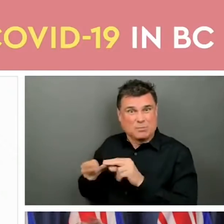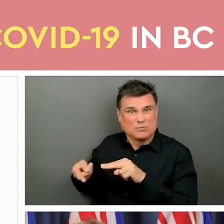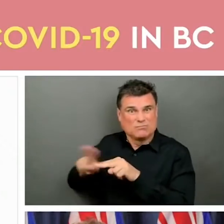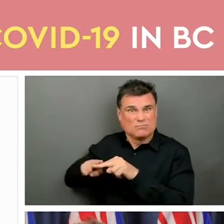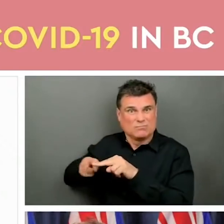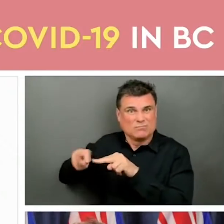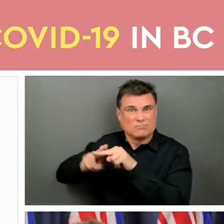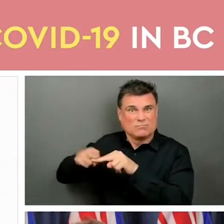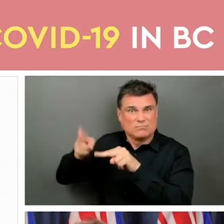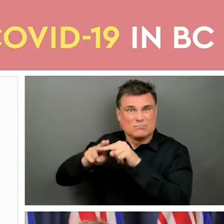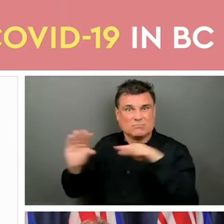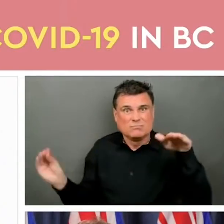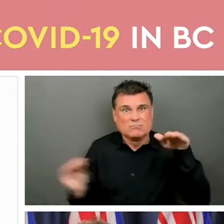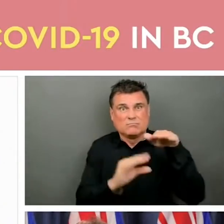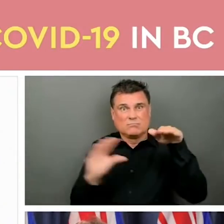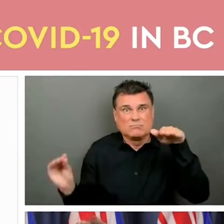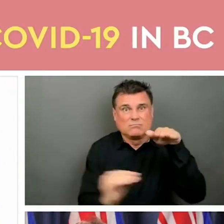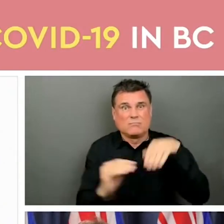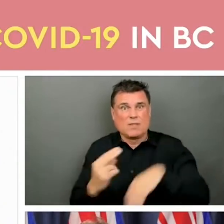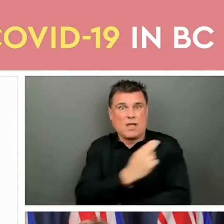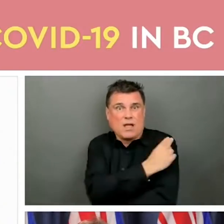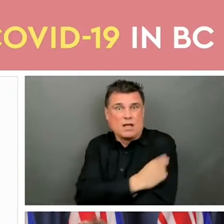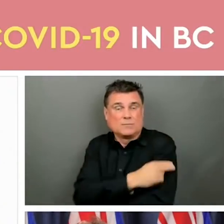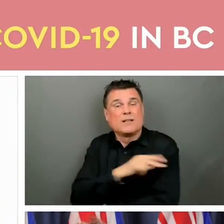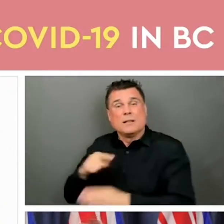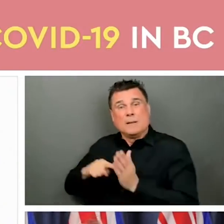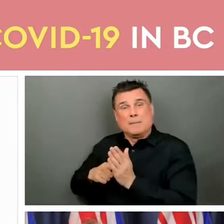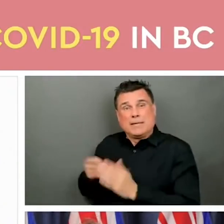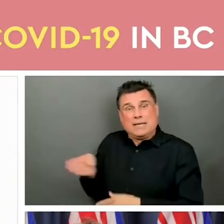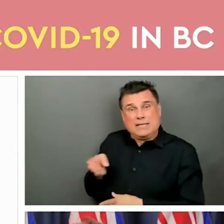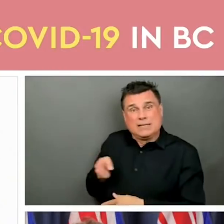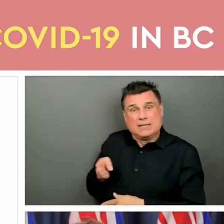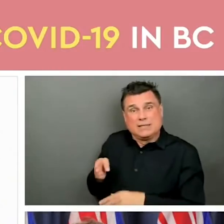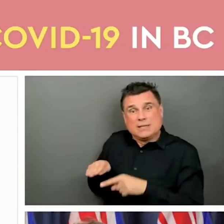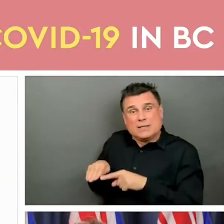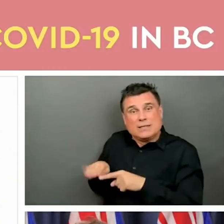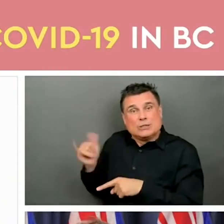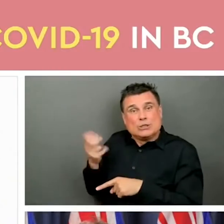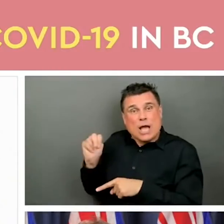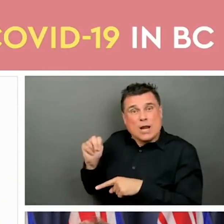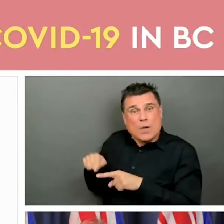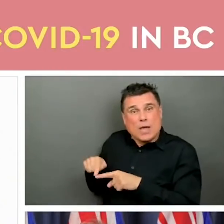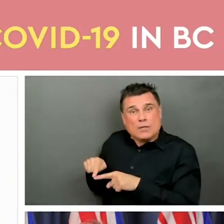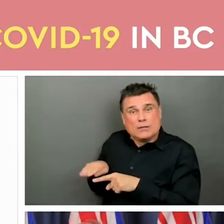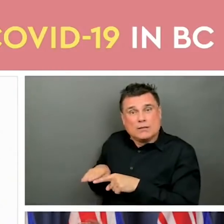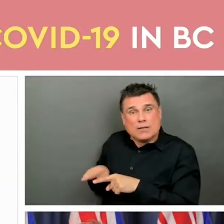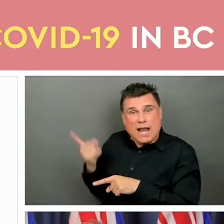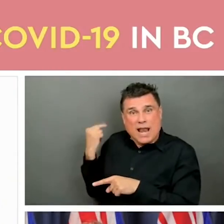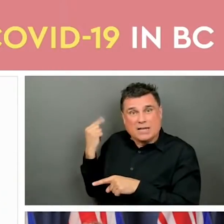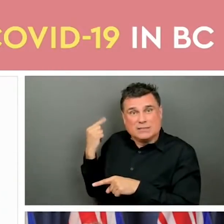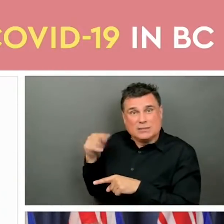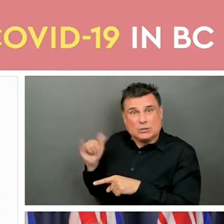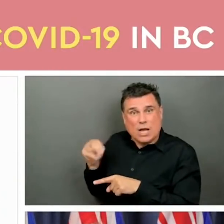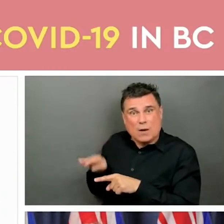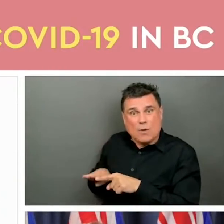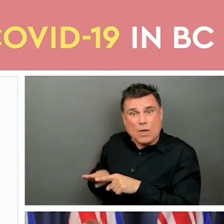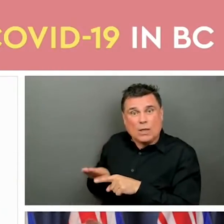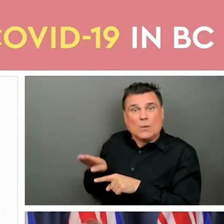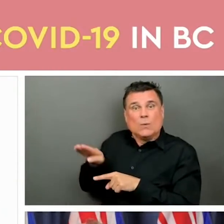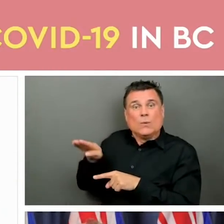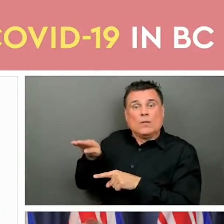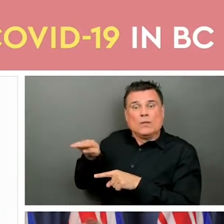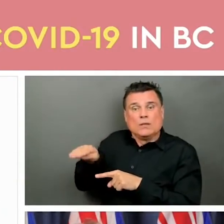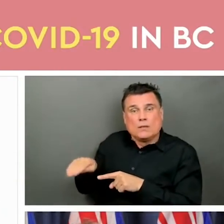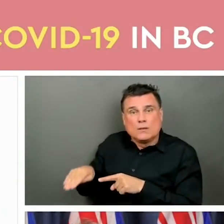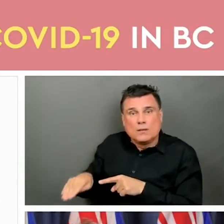words, compared to January and compared to last April, the COVID-19 situation in our hospital is significantly more